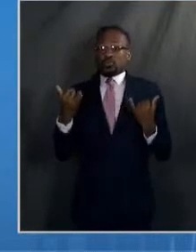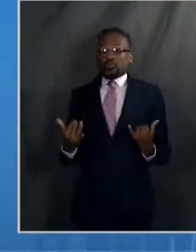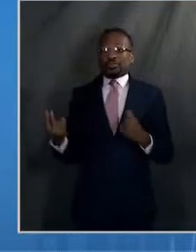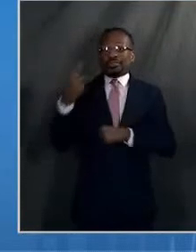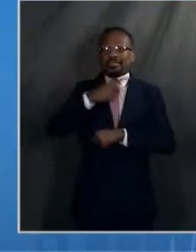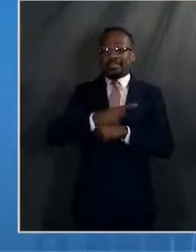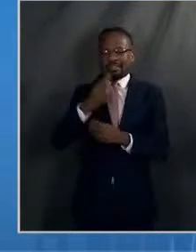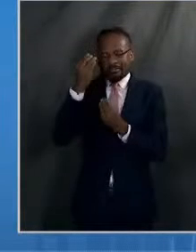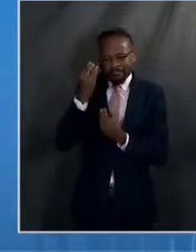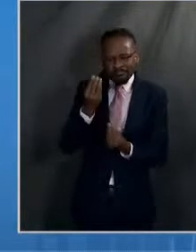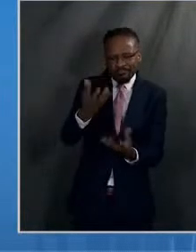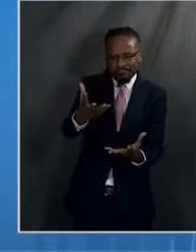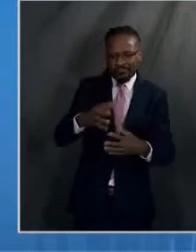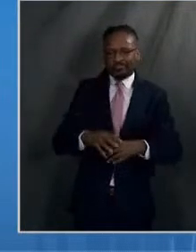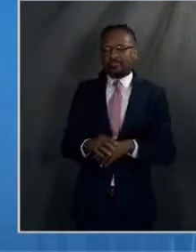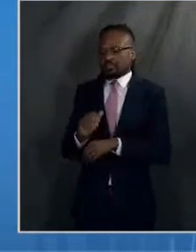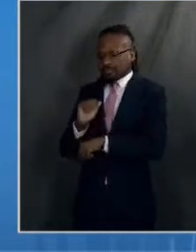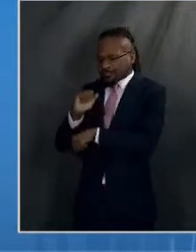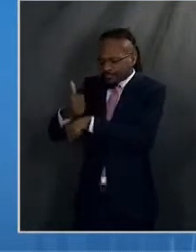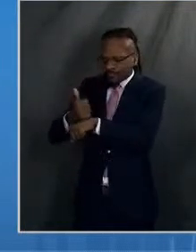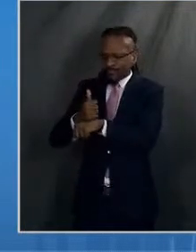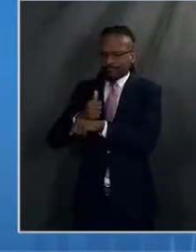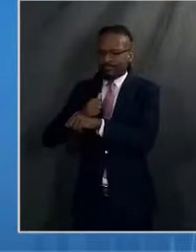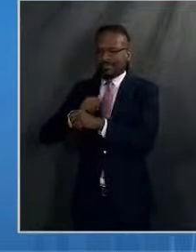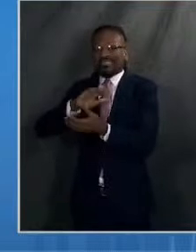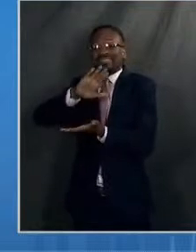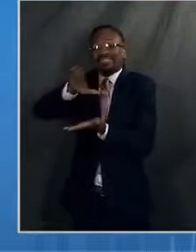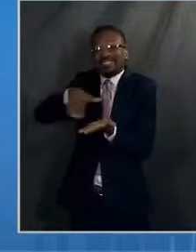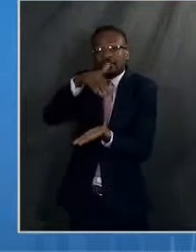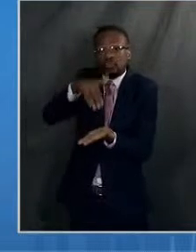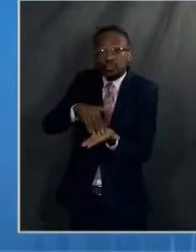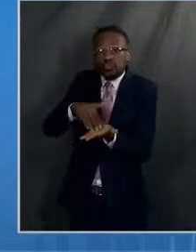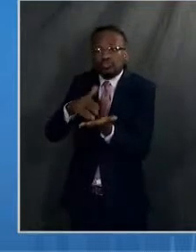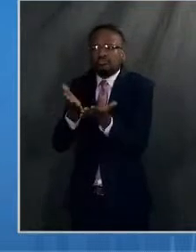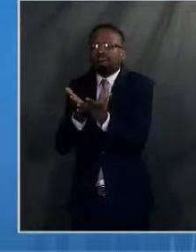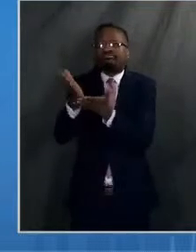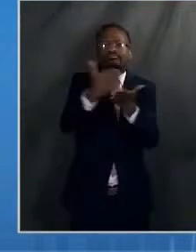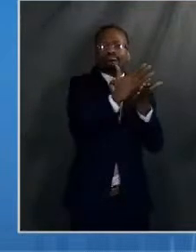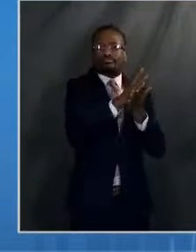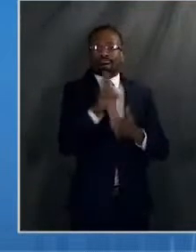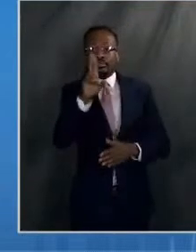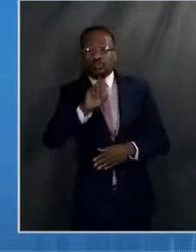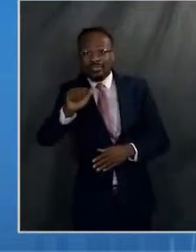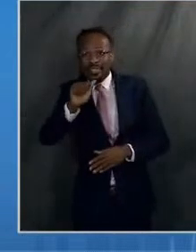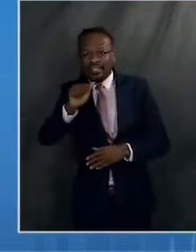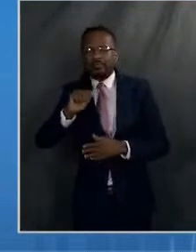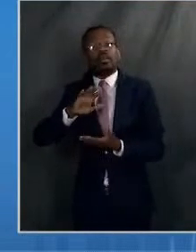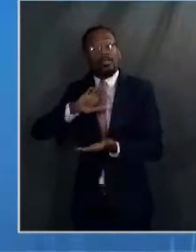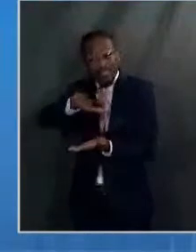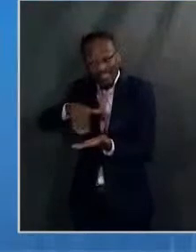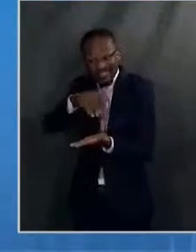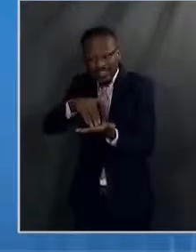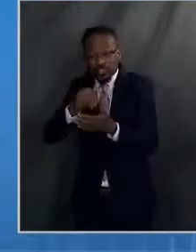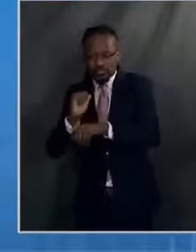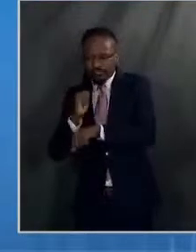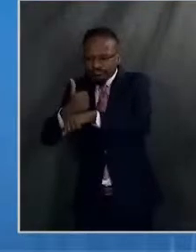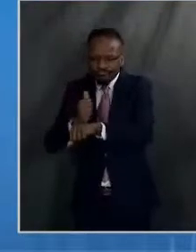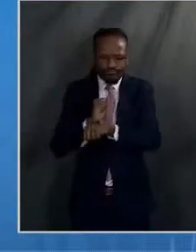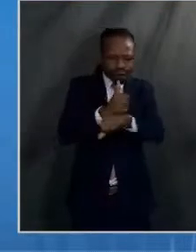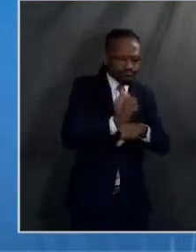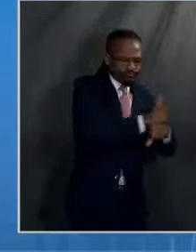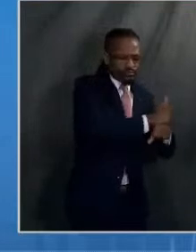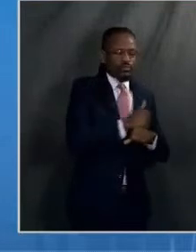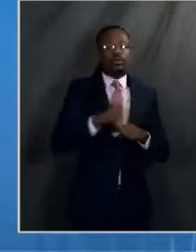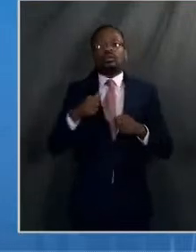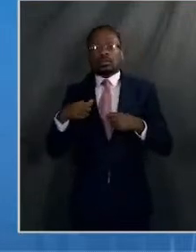and supporting community vaccination centers across the country. These centers are helping to provide new, more efficient places